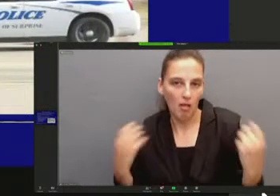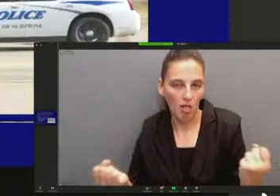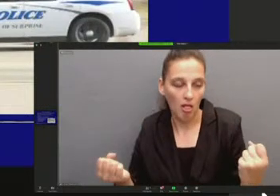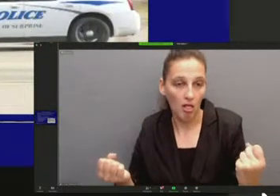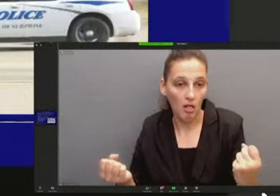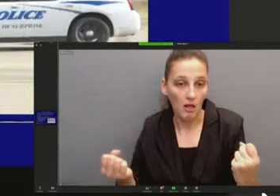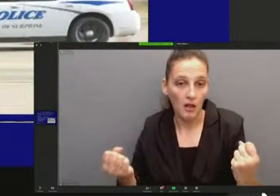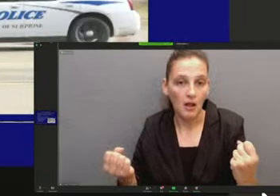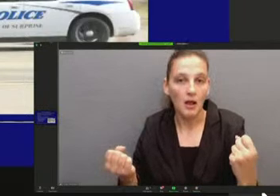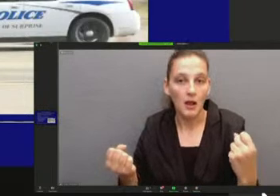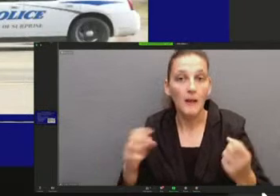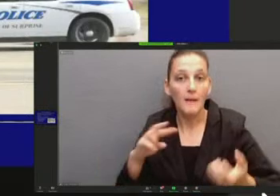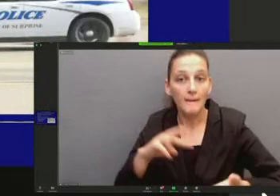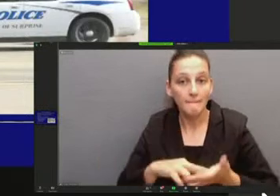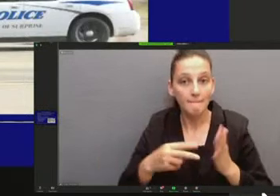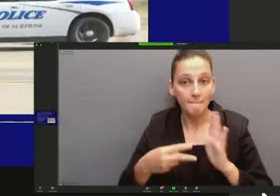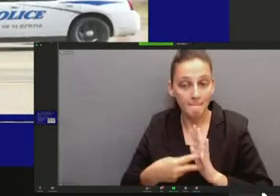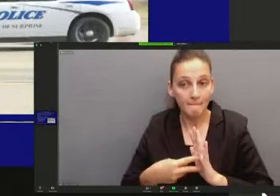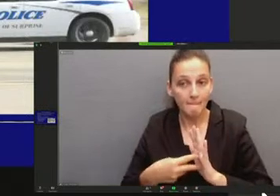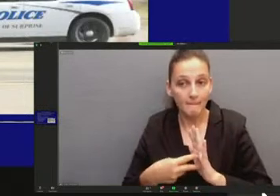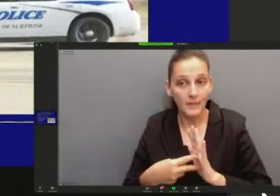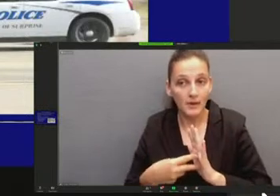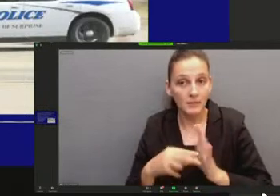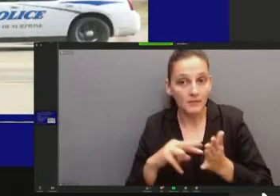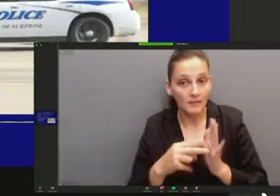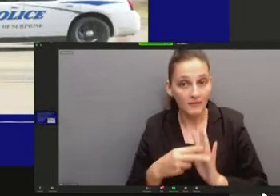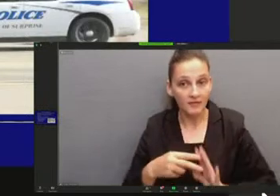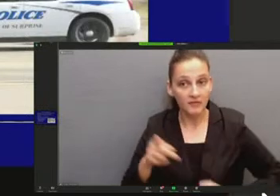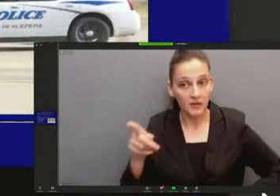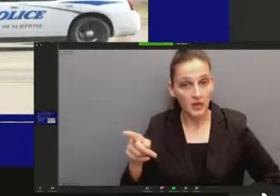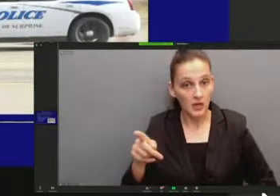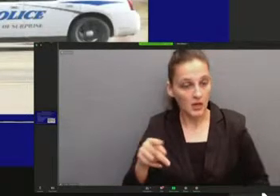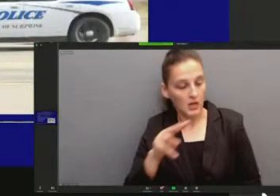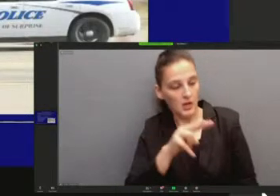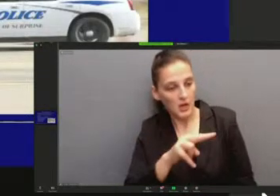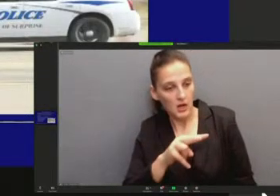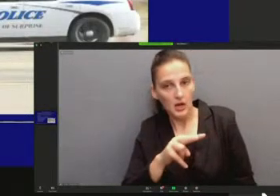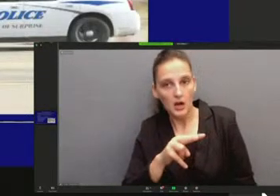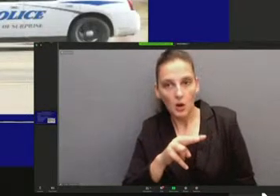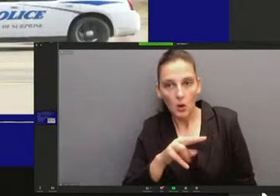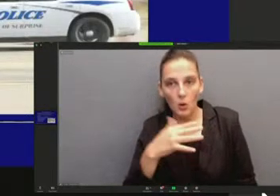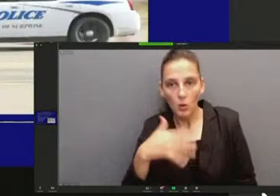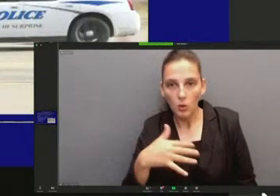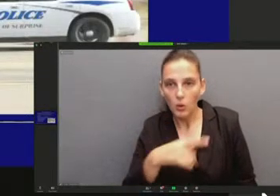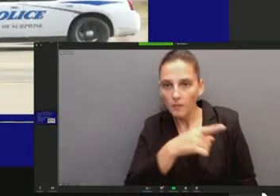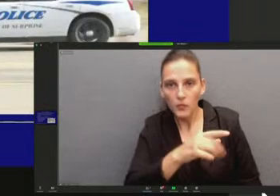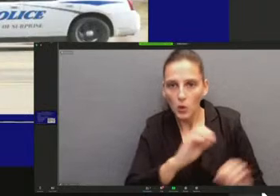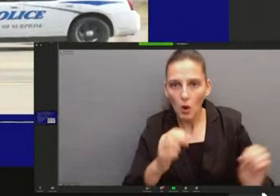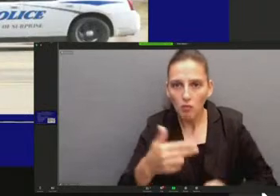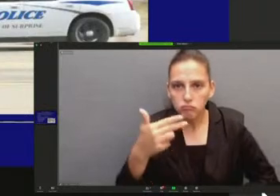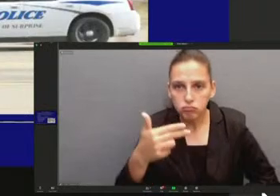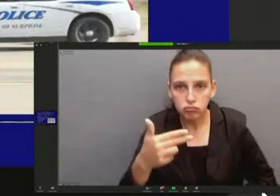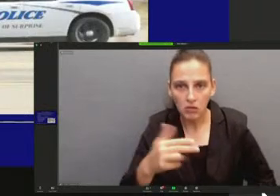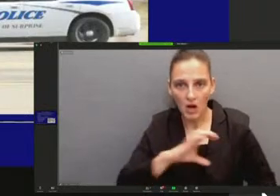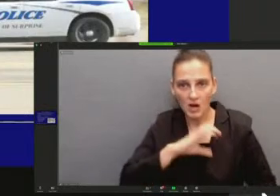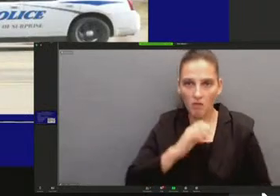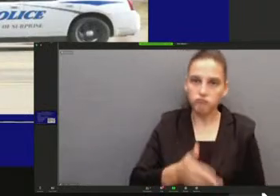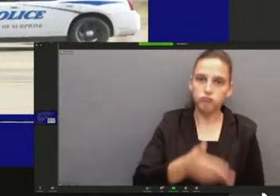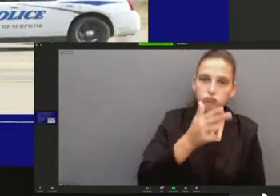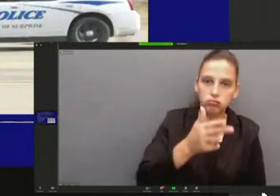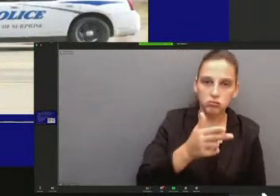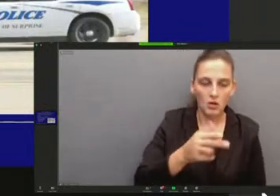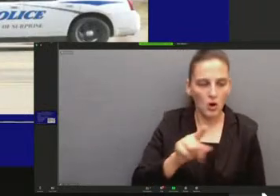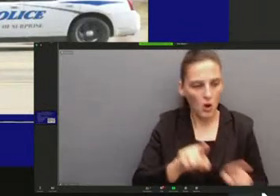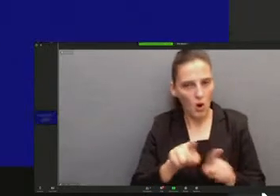it's the perception of a vulnerability that comes from seeing someone unarmed being shot, but also the perception of